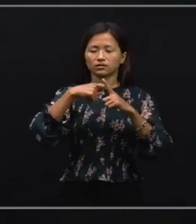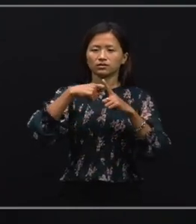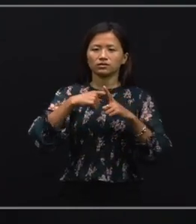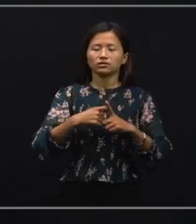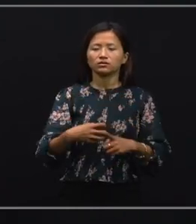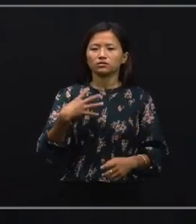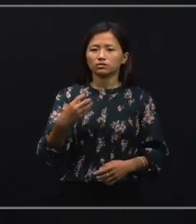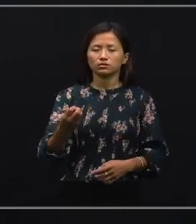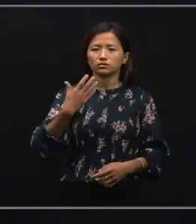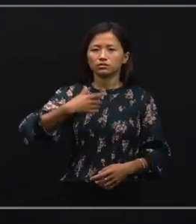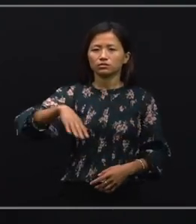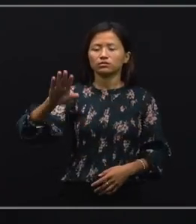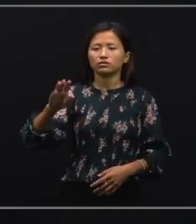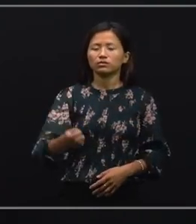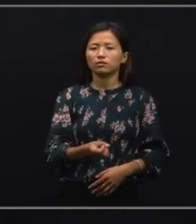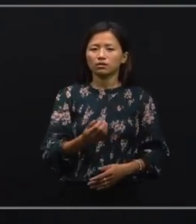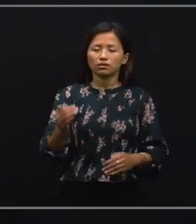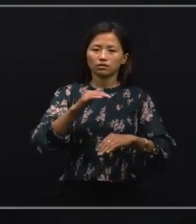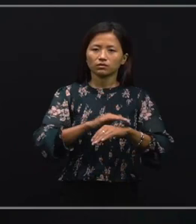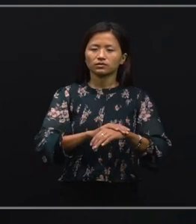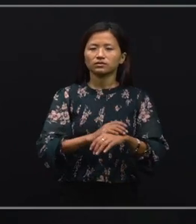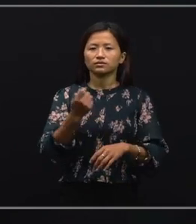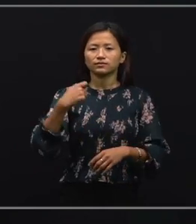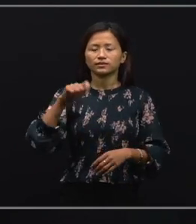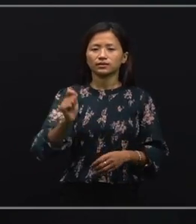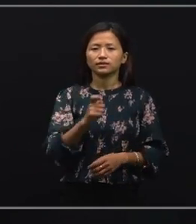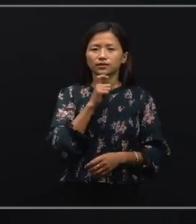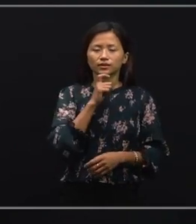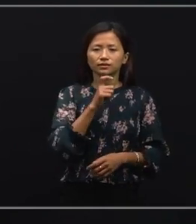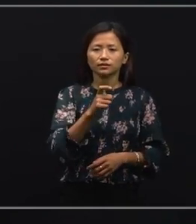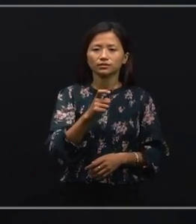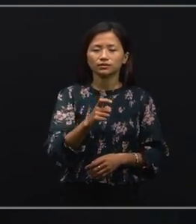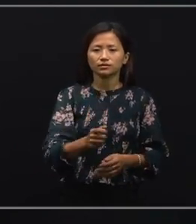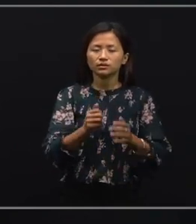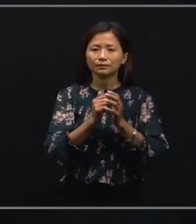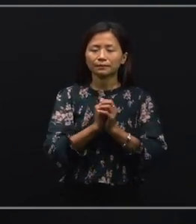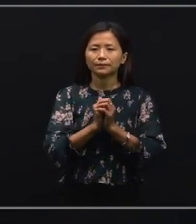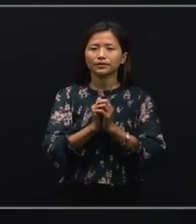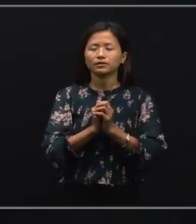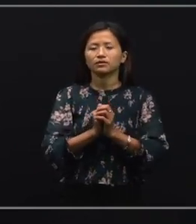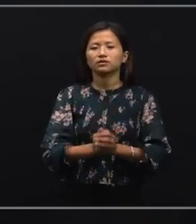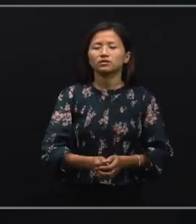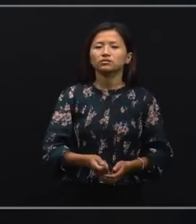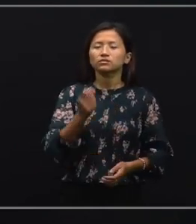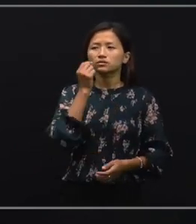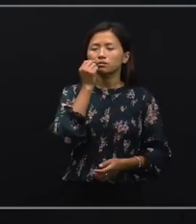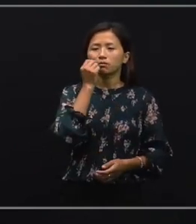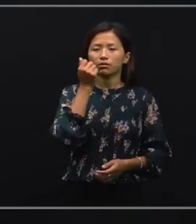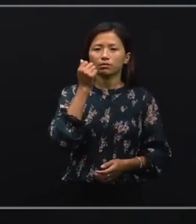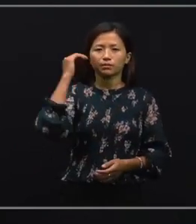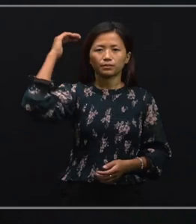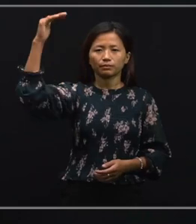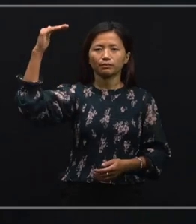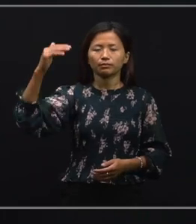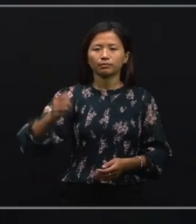not want to go. But on the request, he might have been making an earnest, a sincere request to this